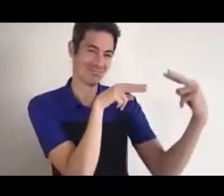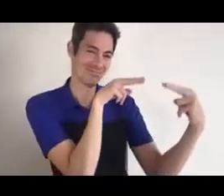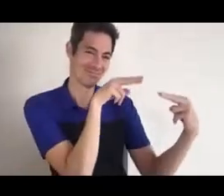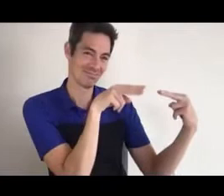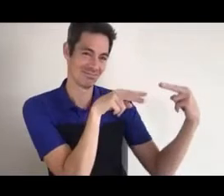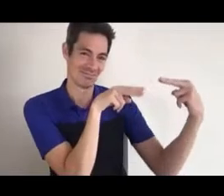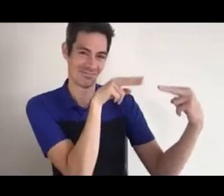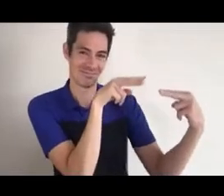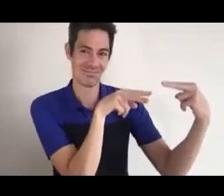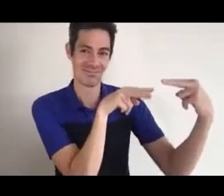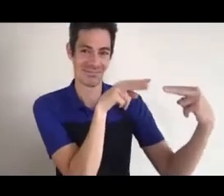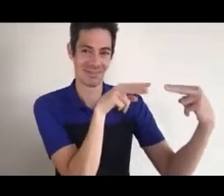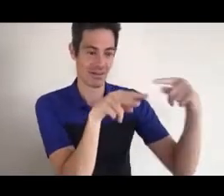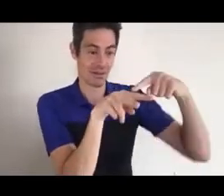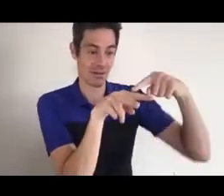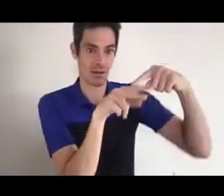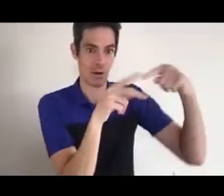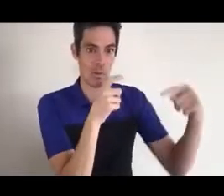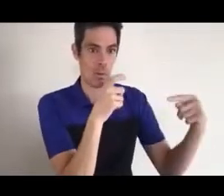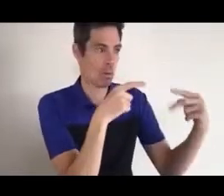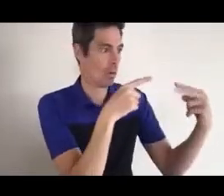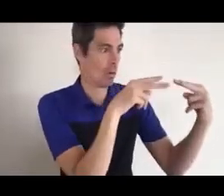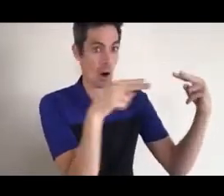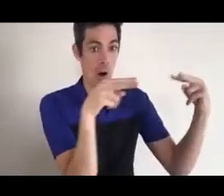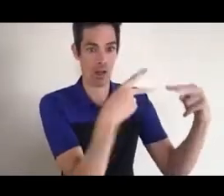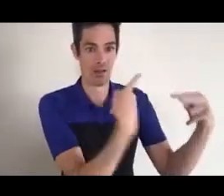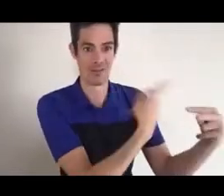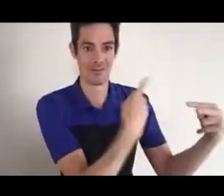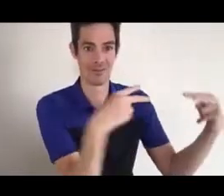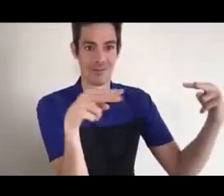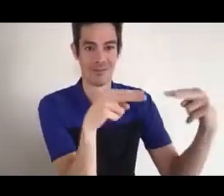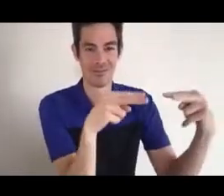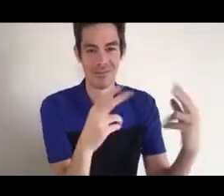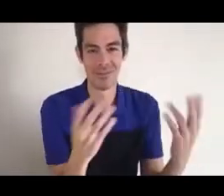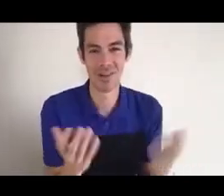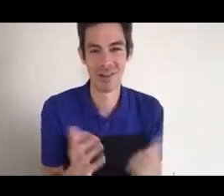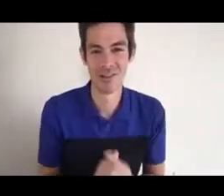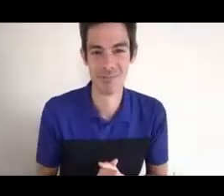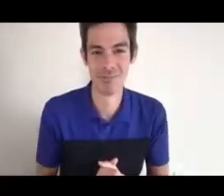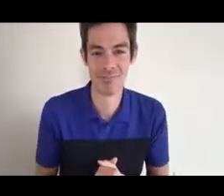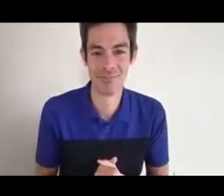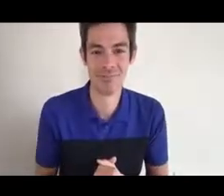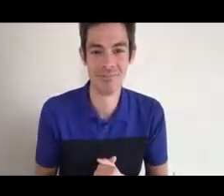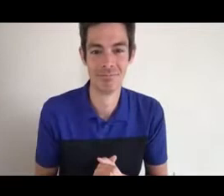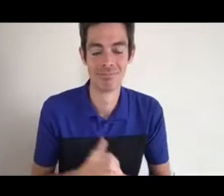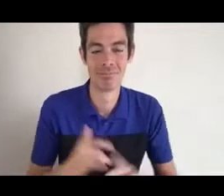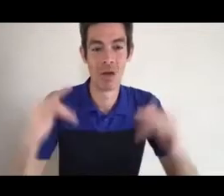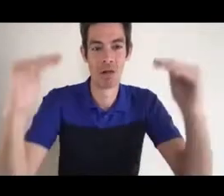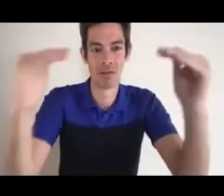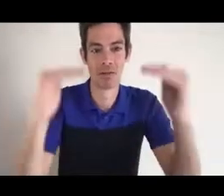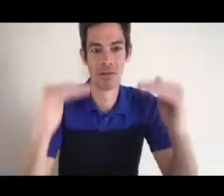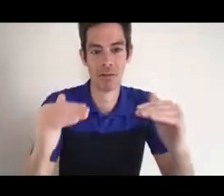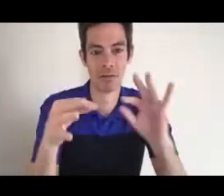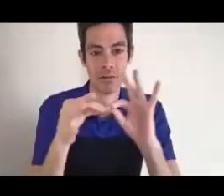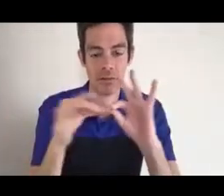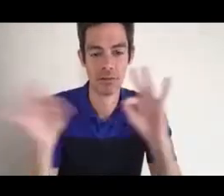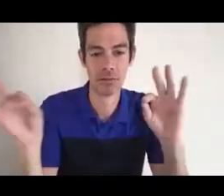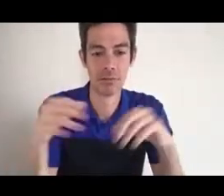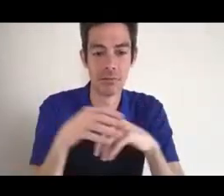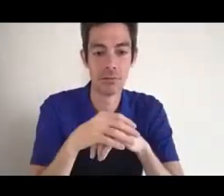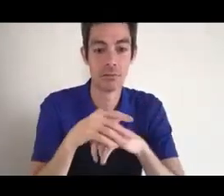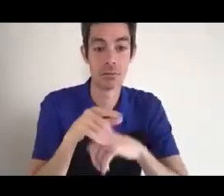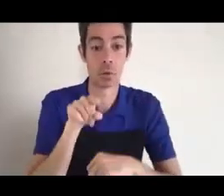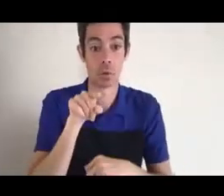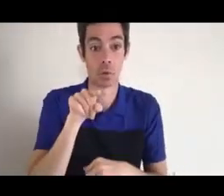taking pictures from them towards us, and we are looking at each other. So the looking is